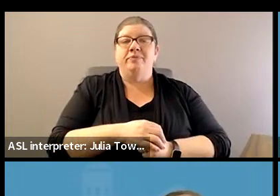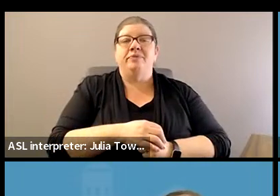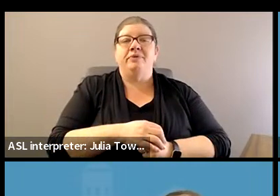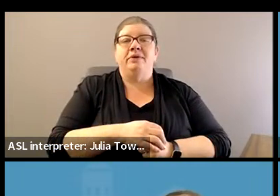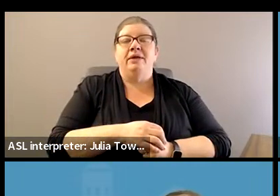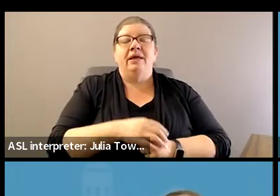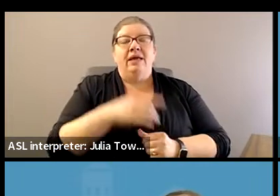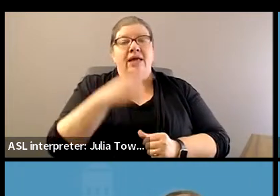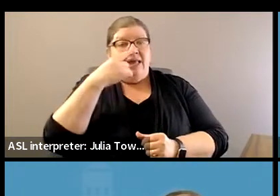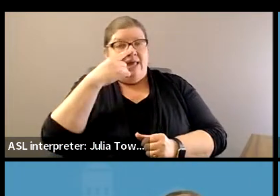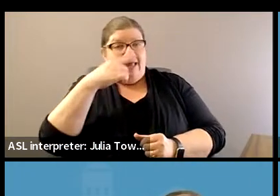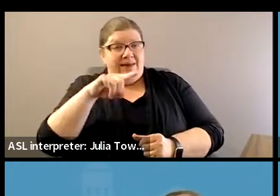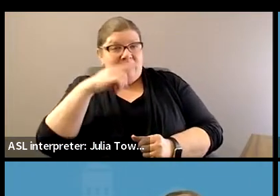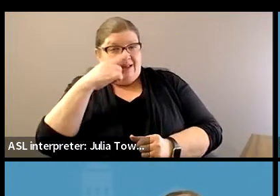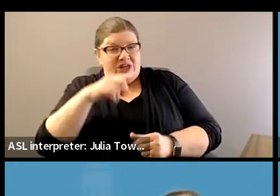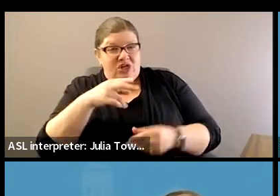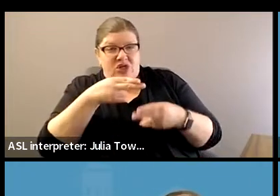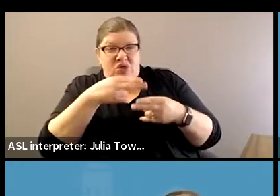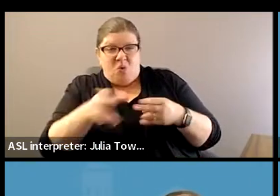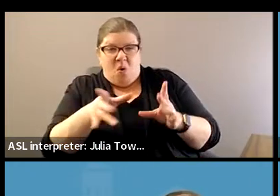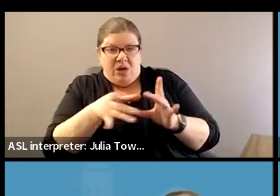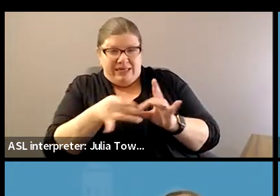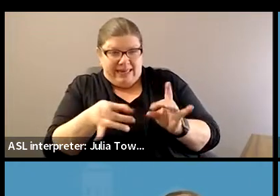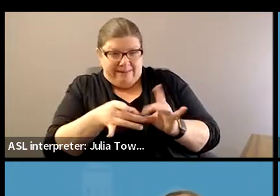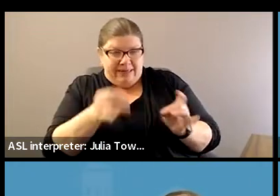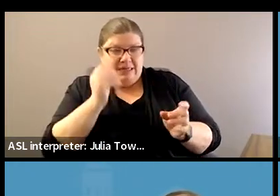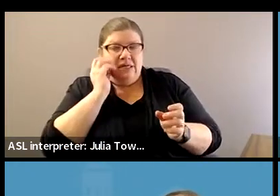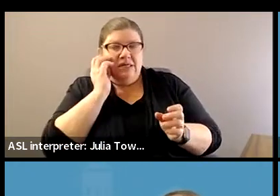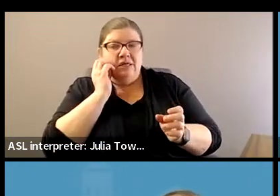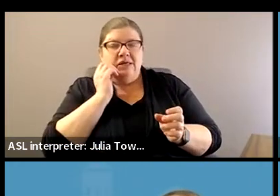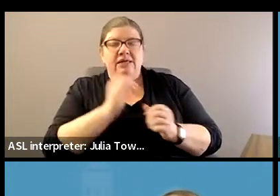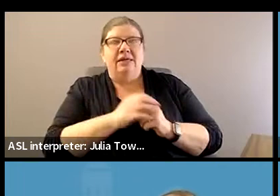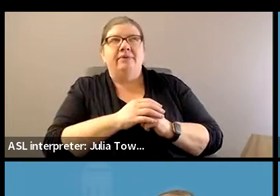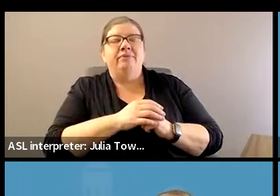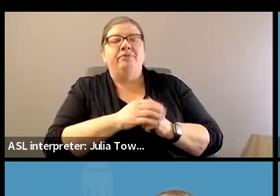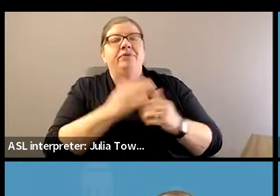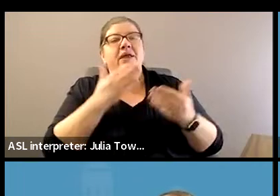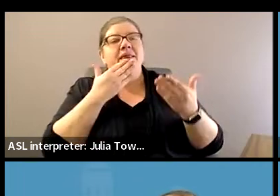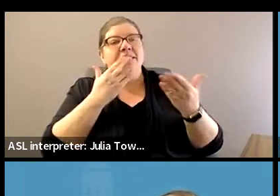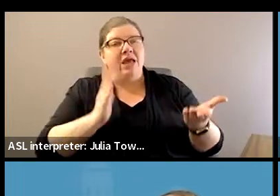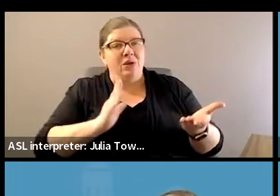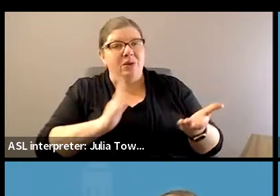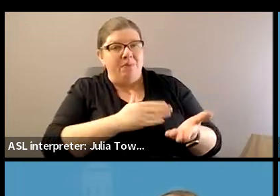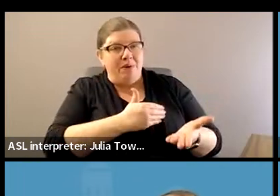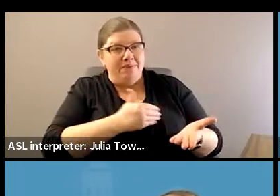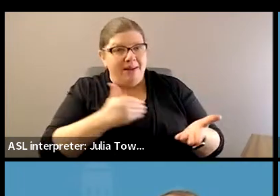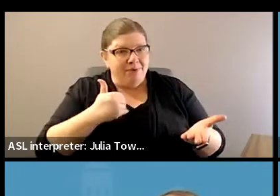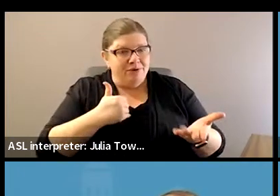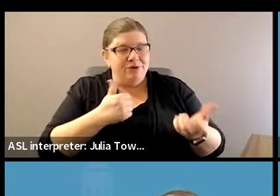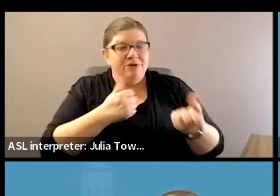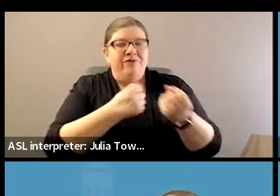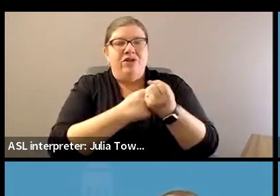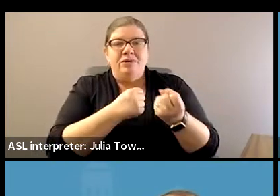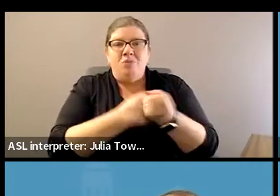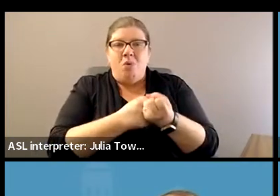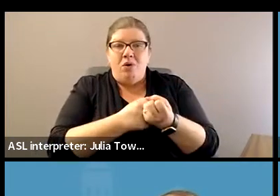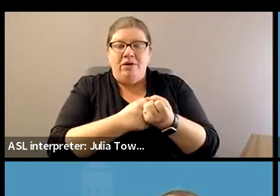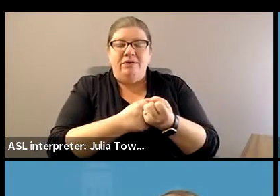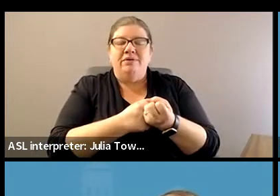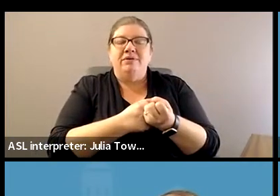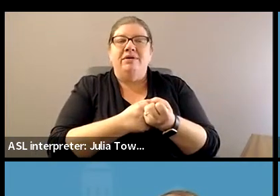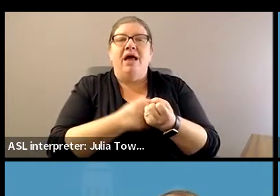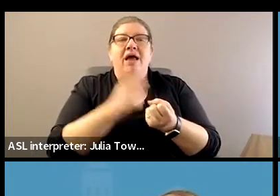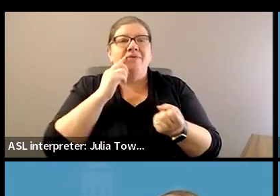If I may, I just have a short statement. Thank you, board members, for the support of the cabinet